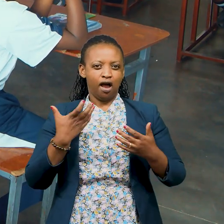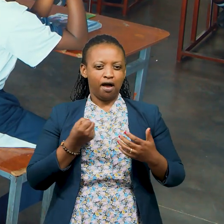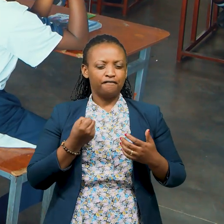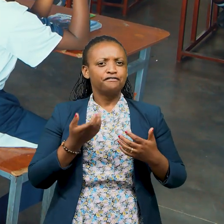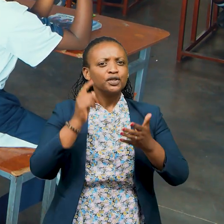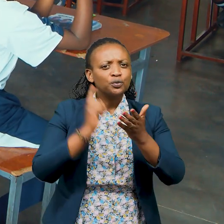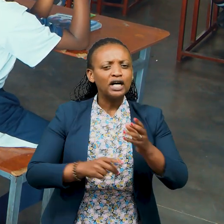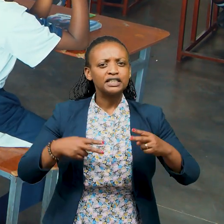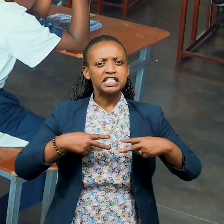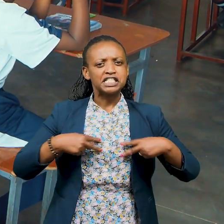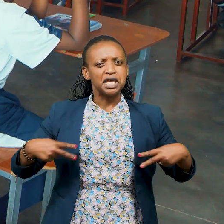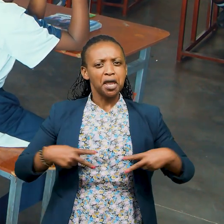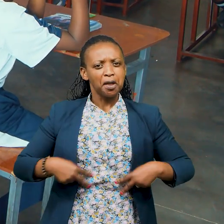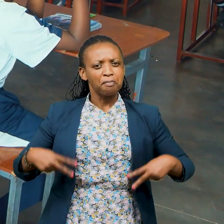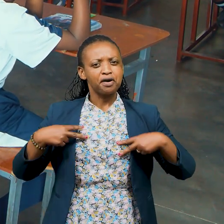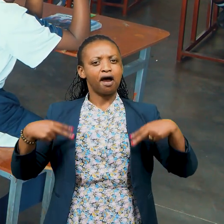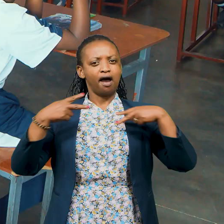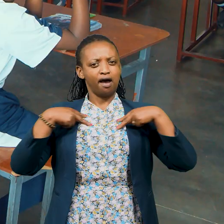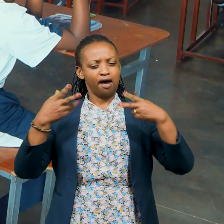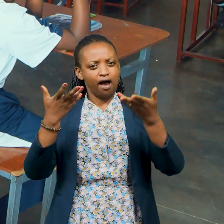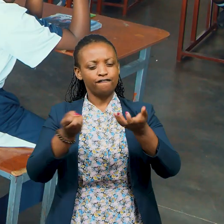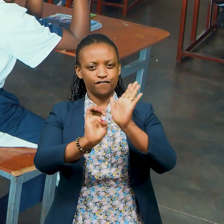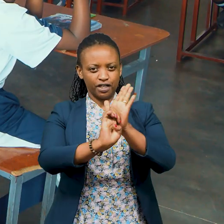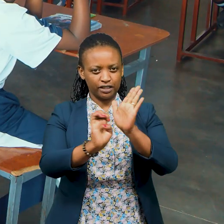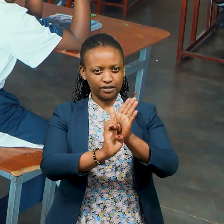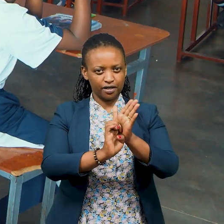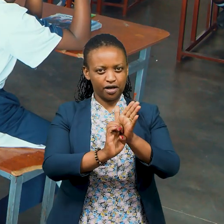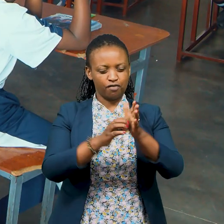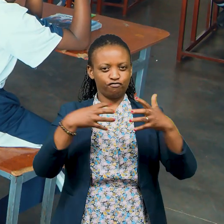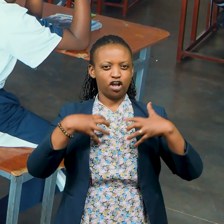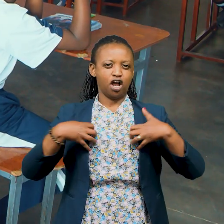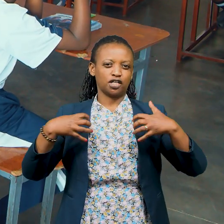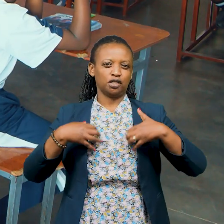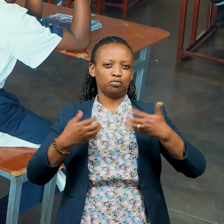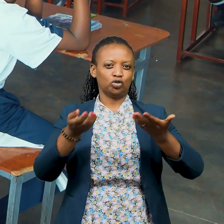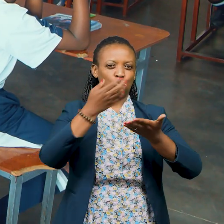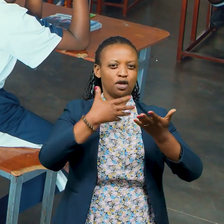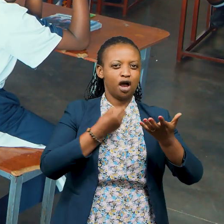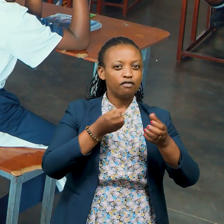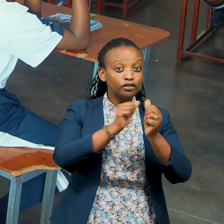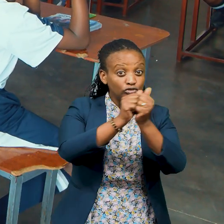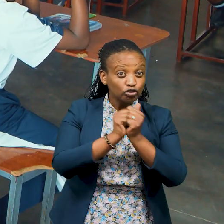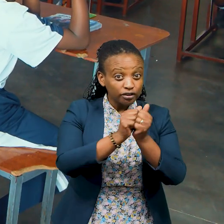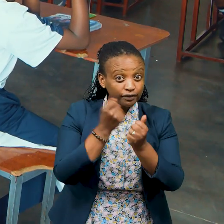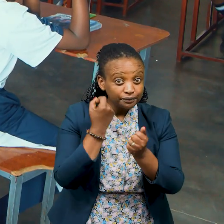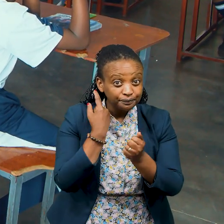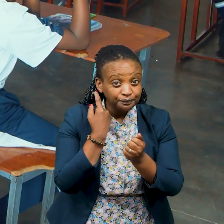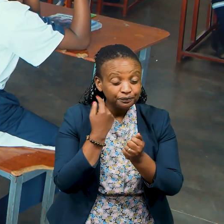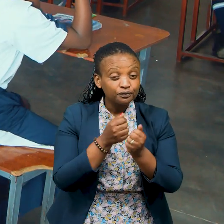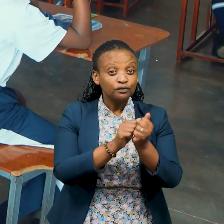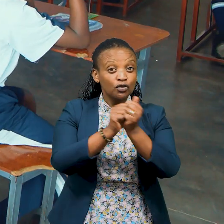it is also an example of animal that we have. Are we together? Are we